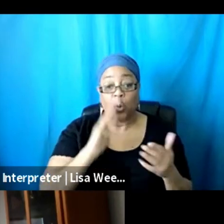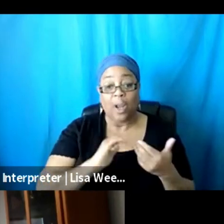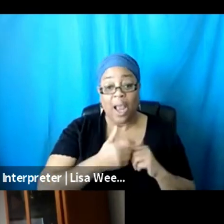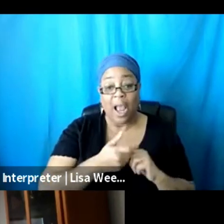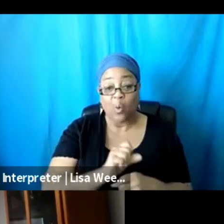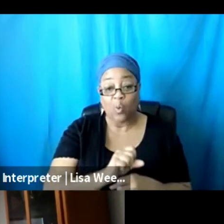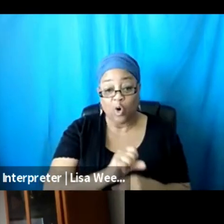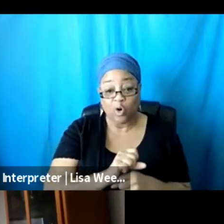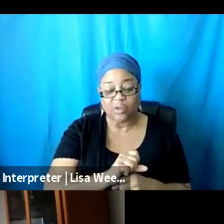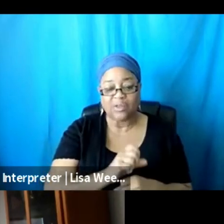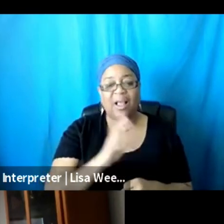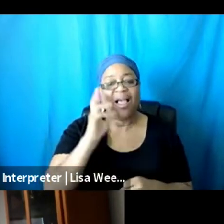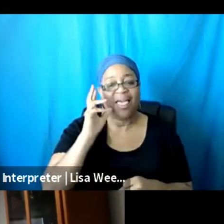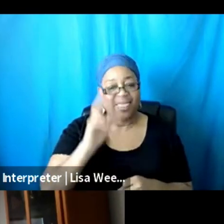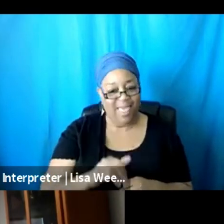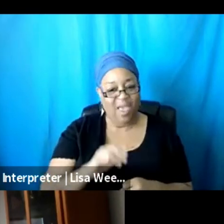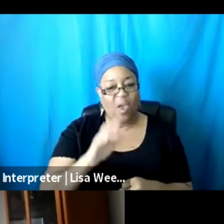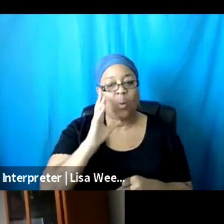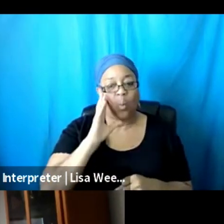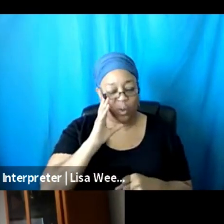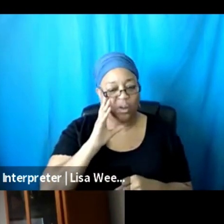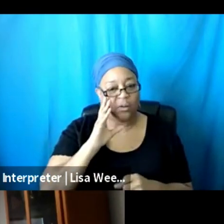that's what's going to get them to populate.